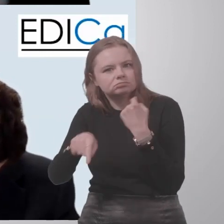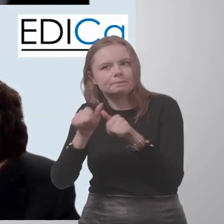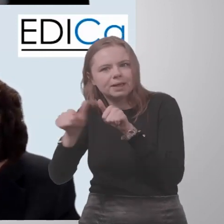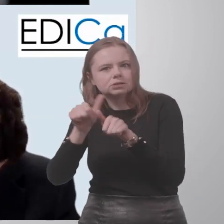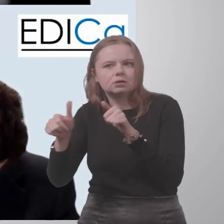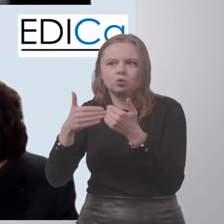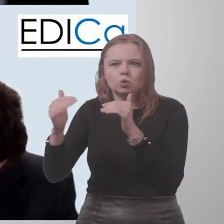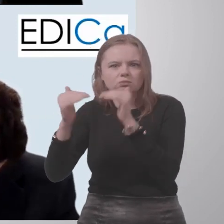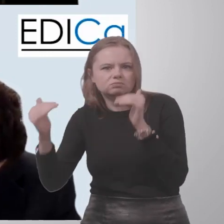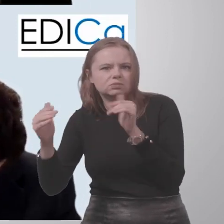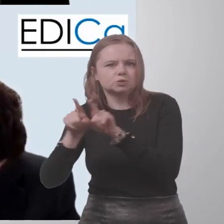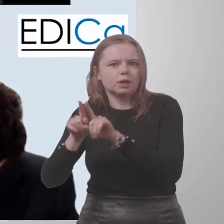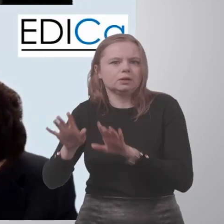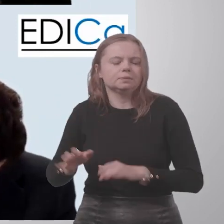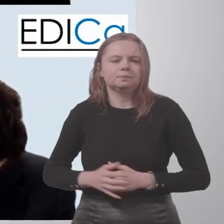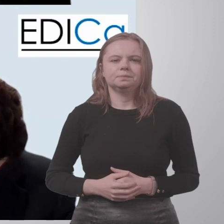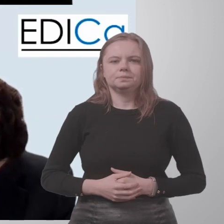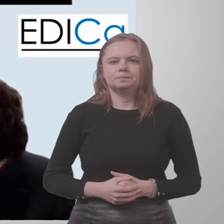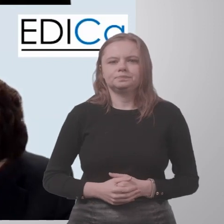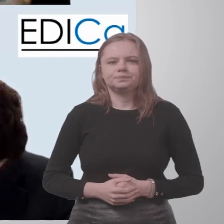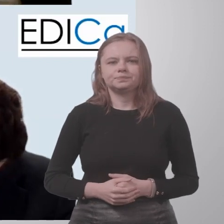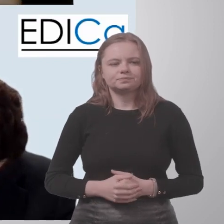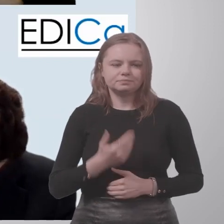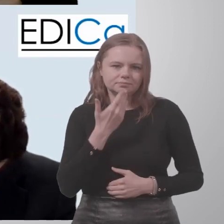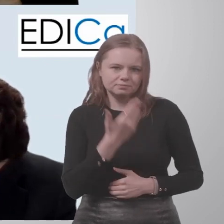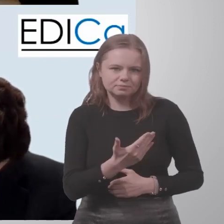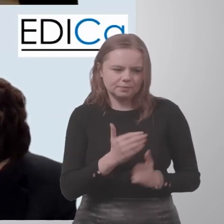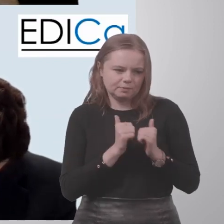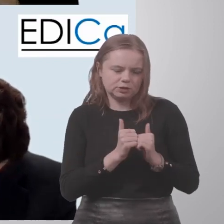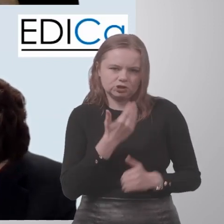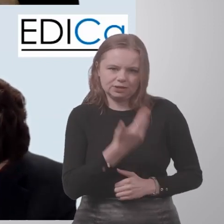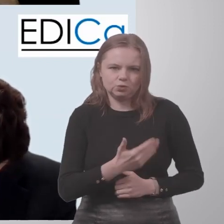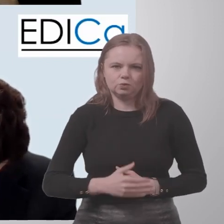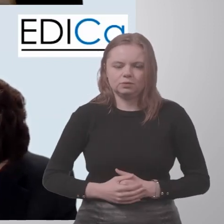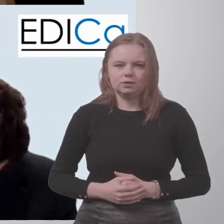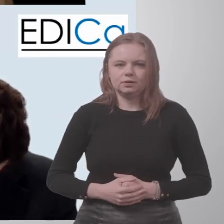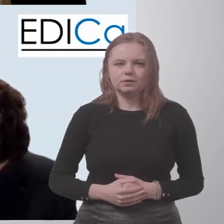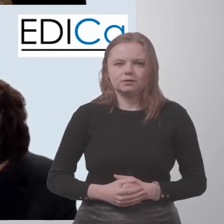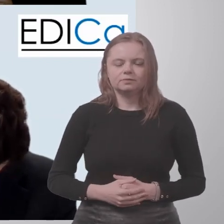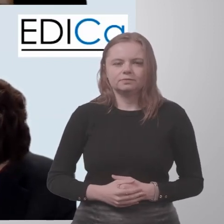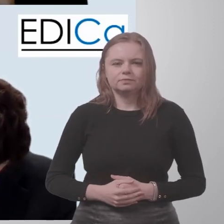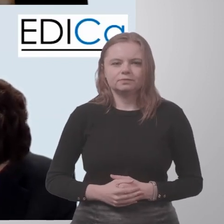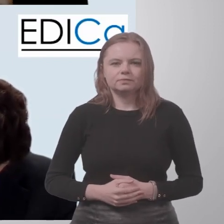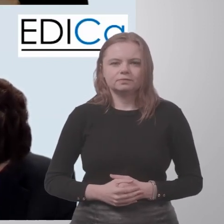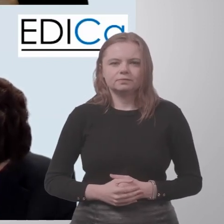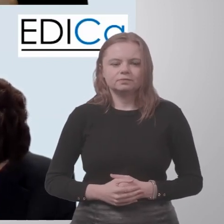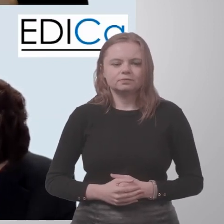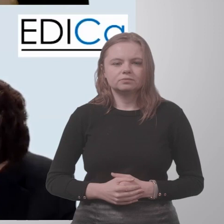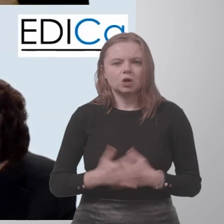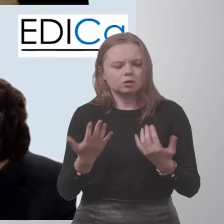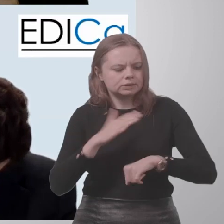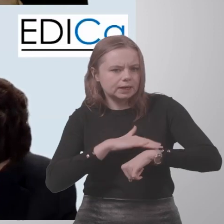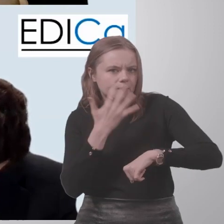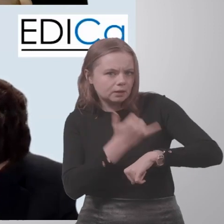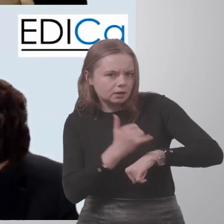as well. Okay, that's fine. Thank you. I appreciate that. Thank you so much, Kate. And just in the interest of time, I'm going to try and fit